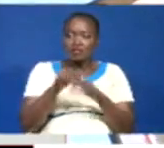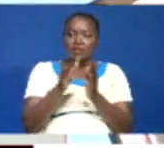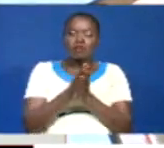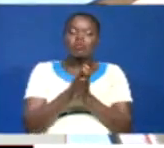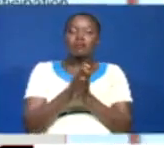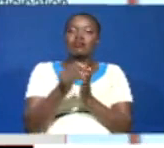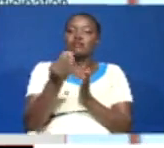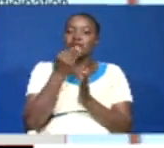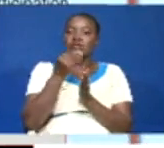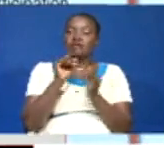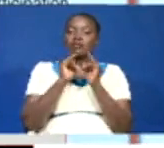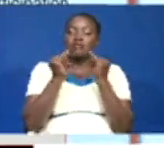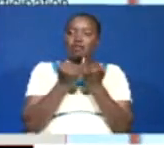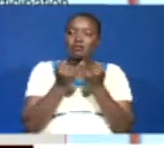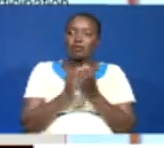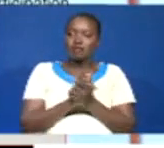Dietitians Institute.